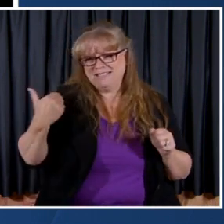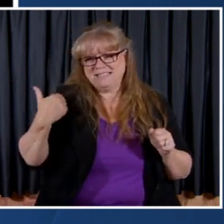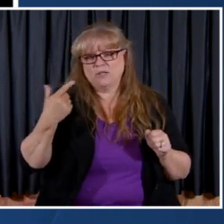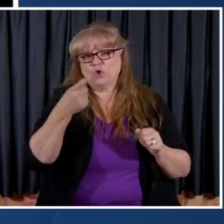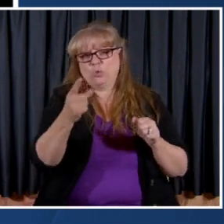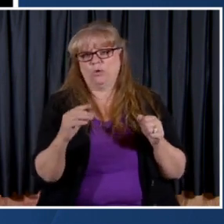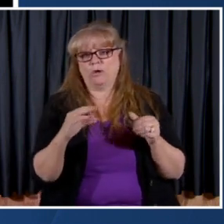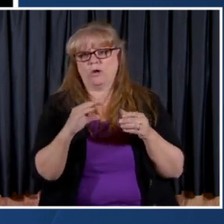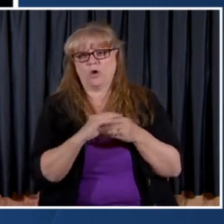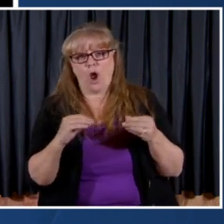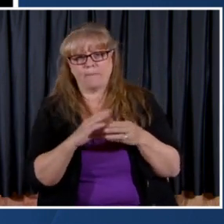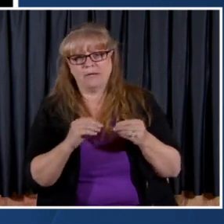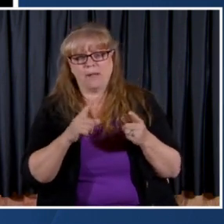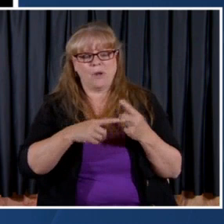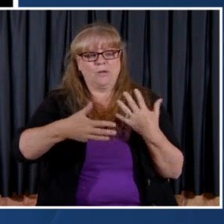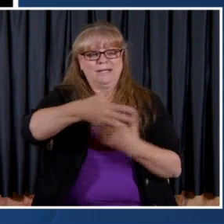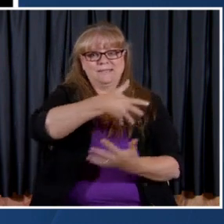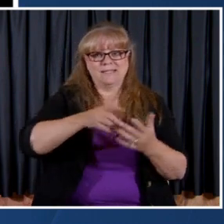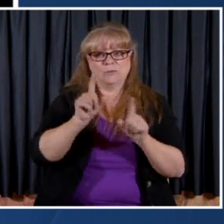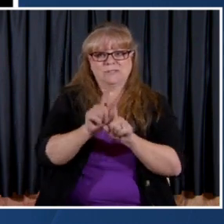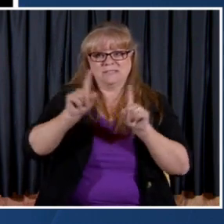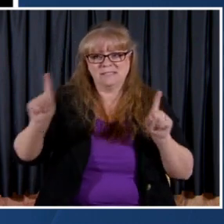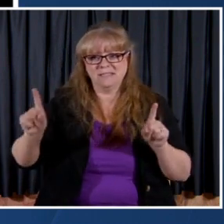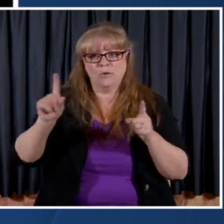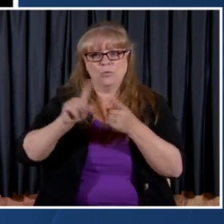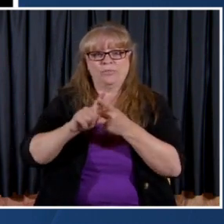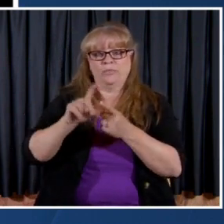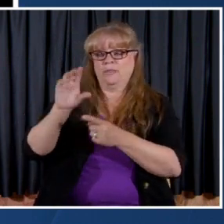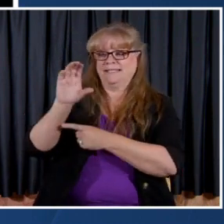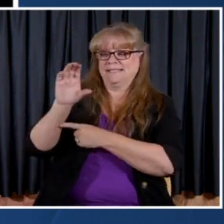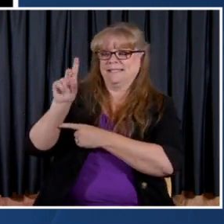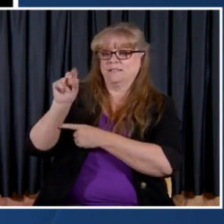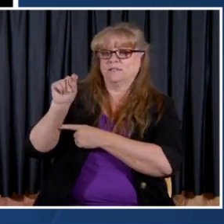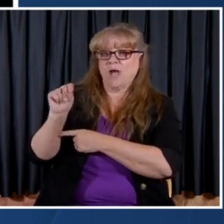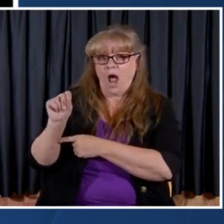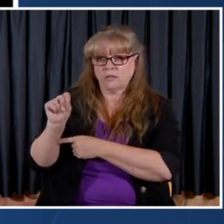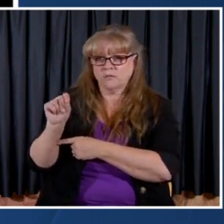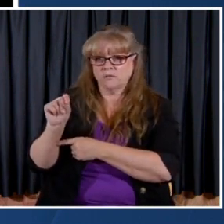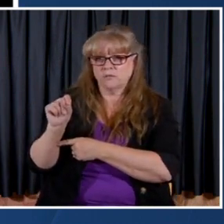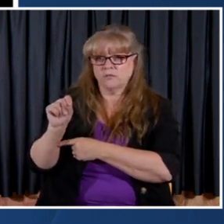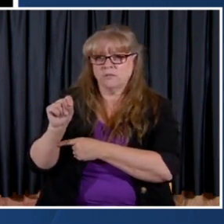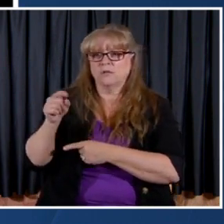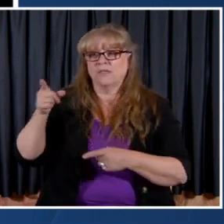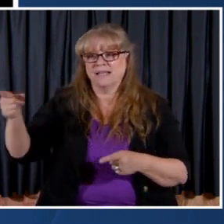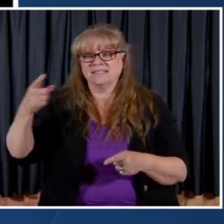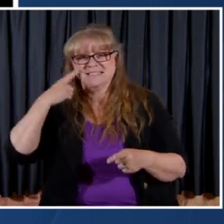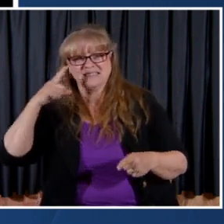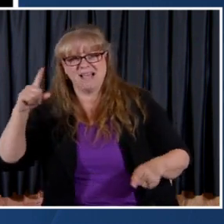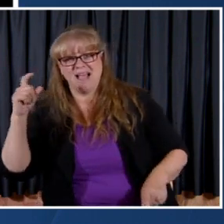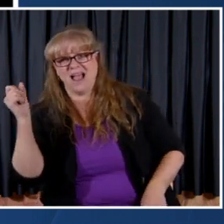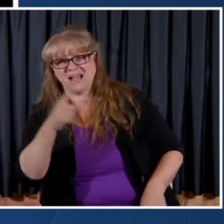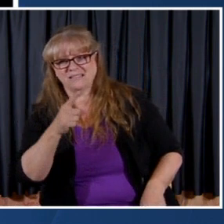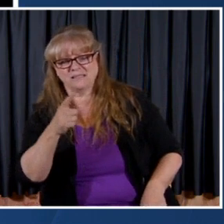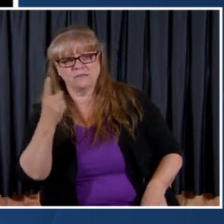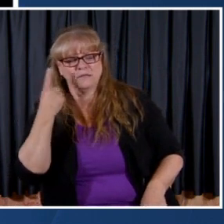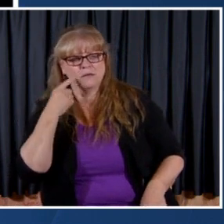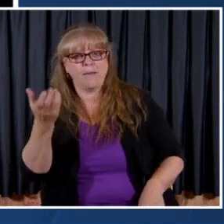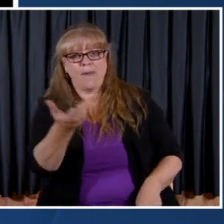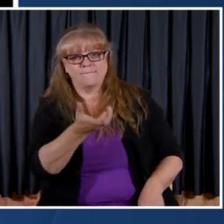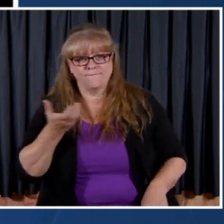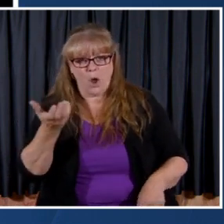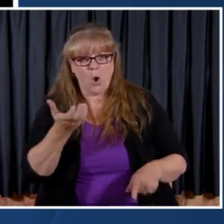just asked about data from mobile cell phones, but how successful are we in social distancing as a